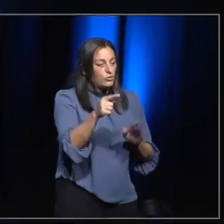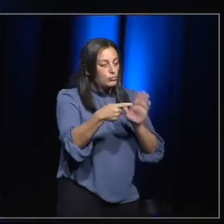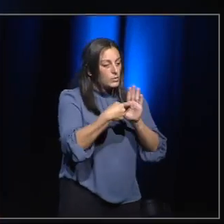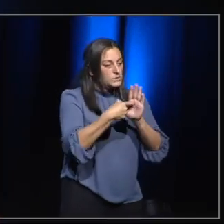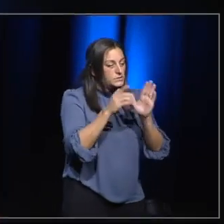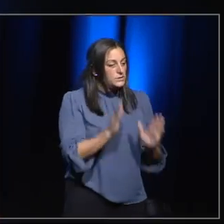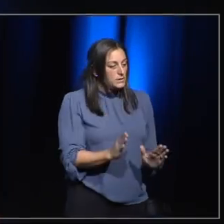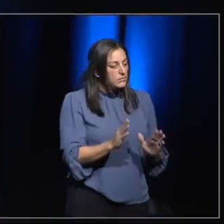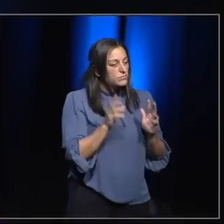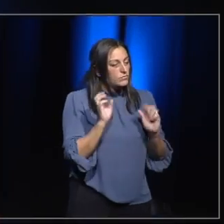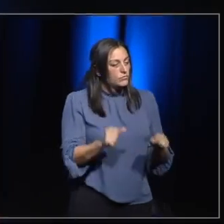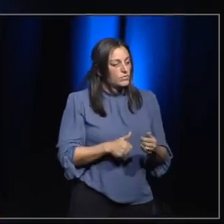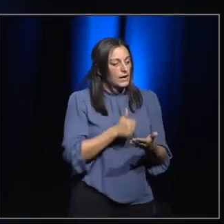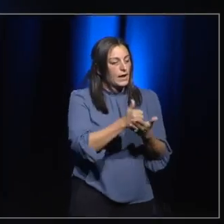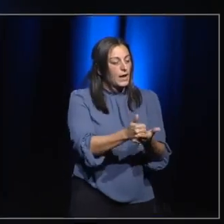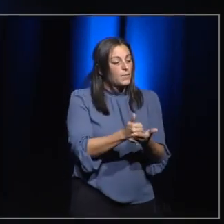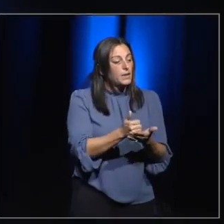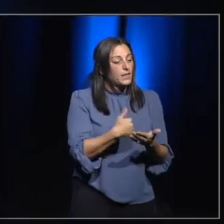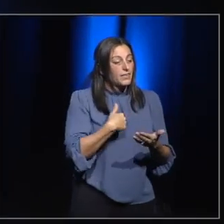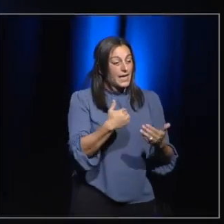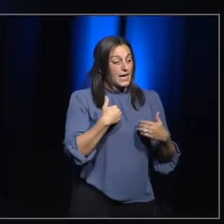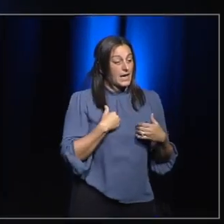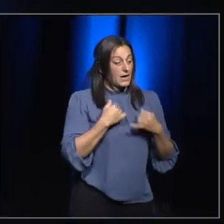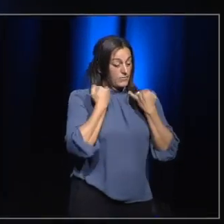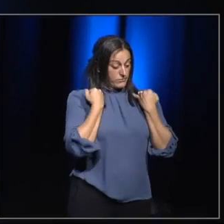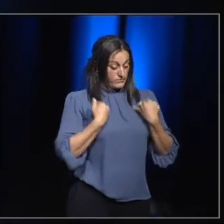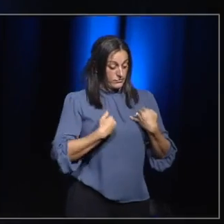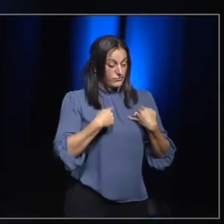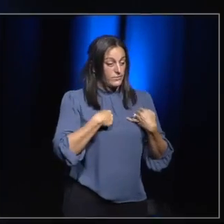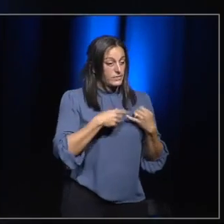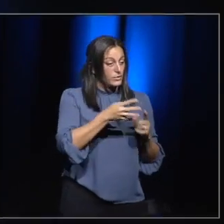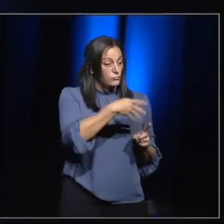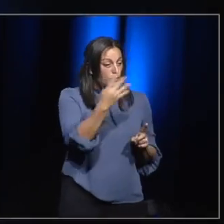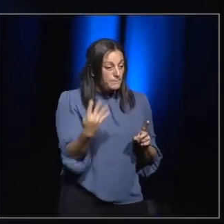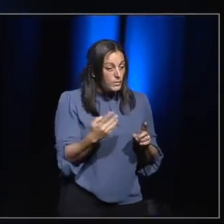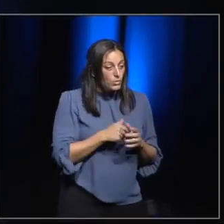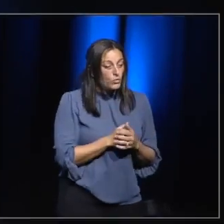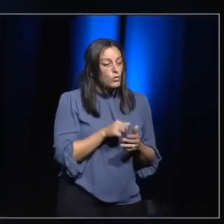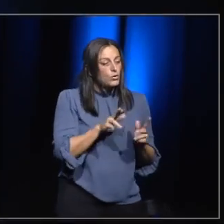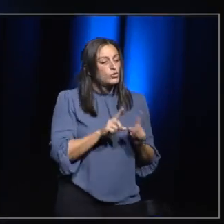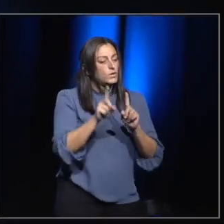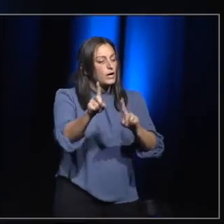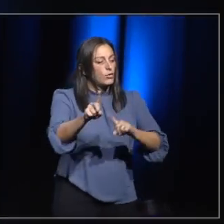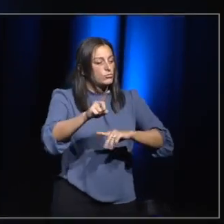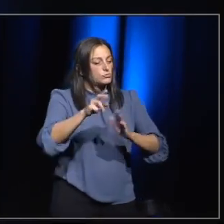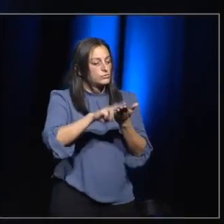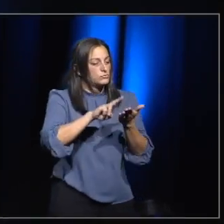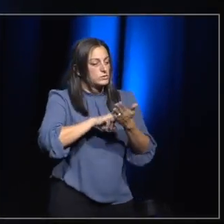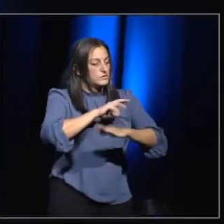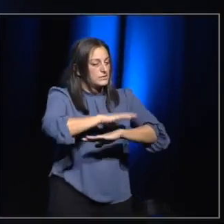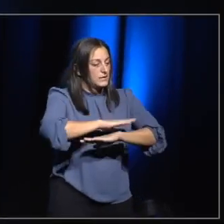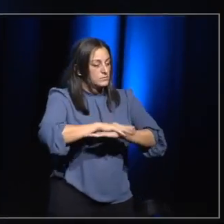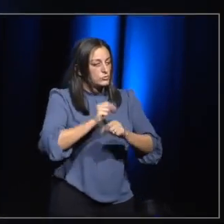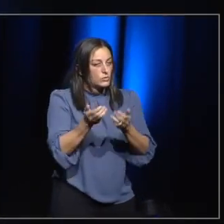can be identified by the rainbow ribbons, or visit the registration desk to request